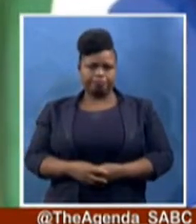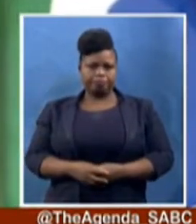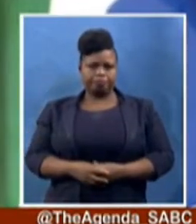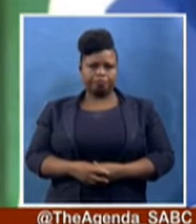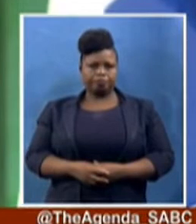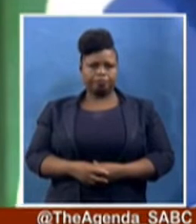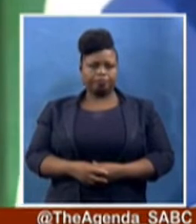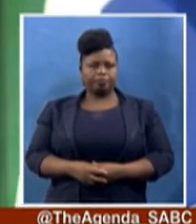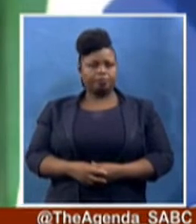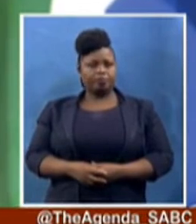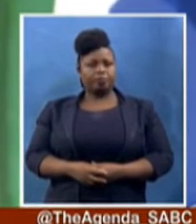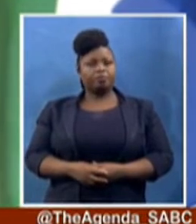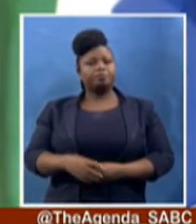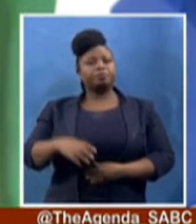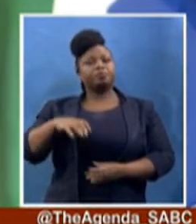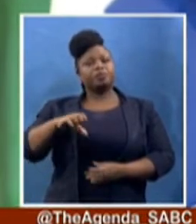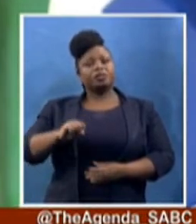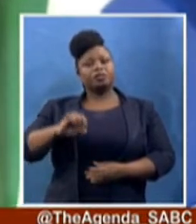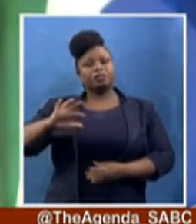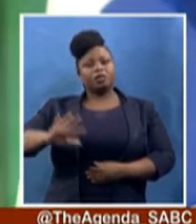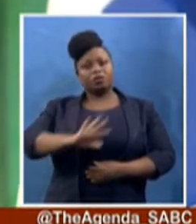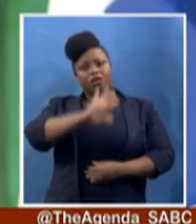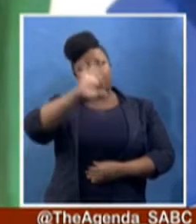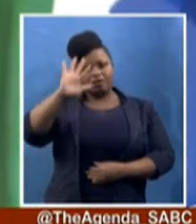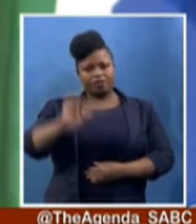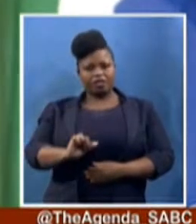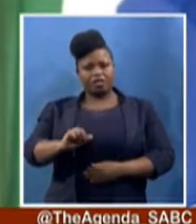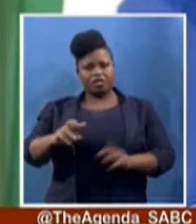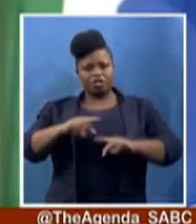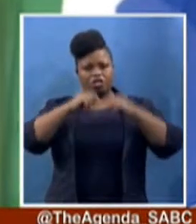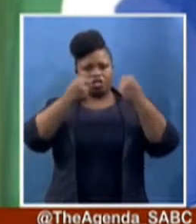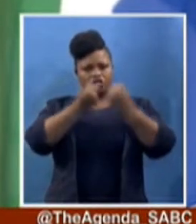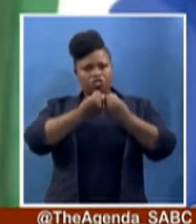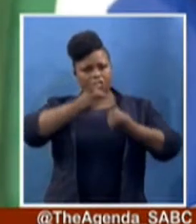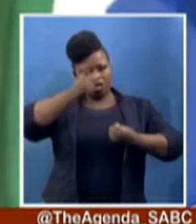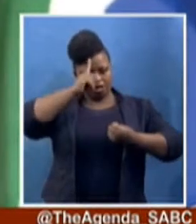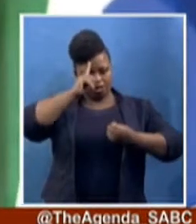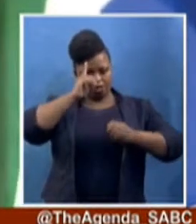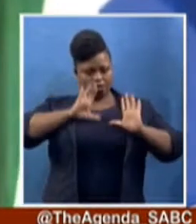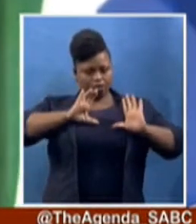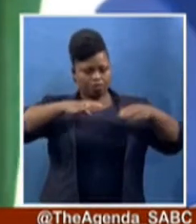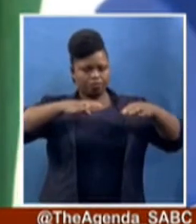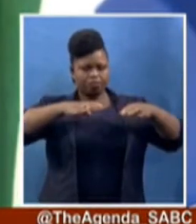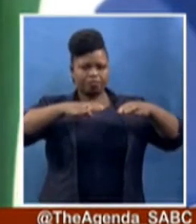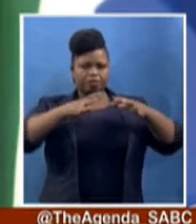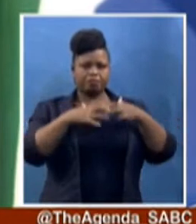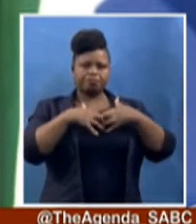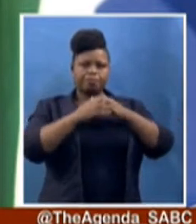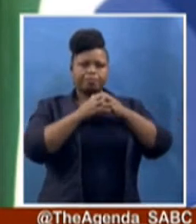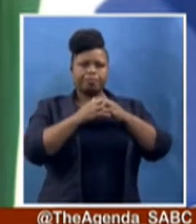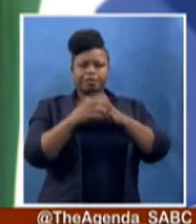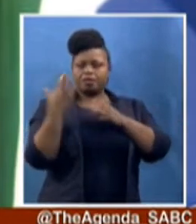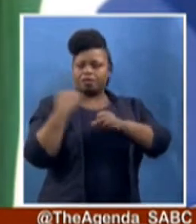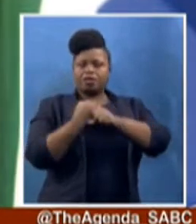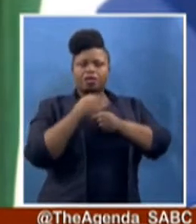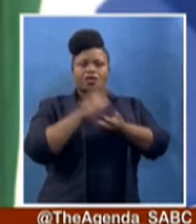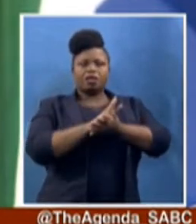Native Convention was convened in 1909 by a number of leaders